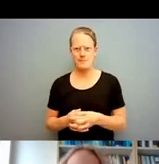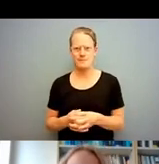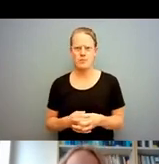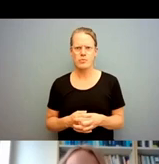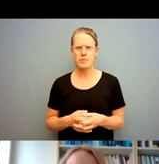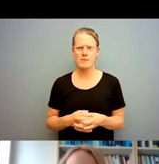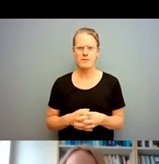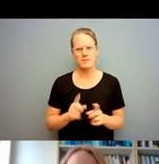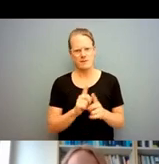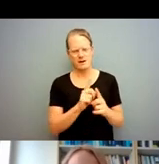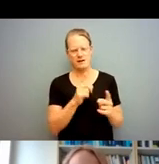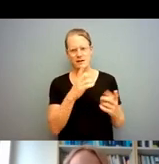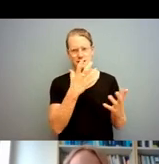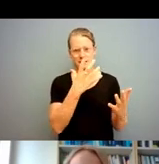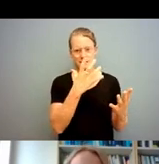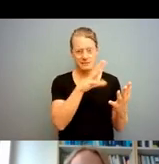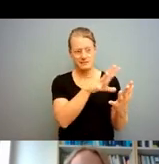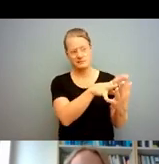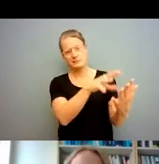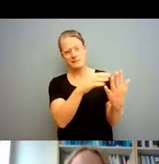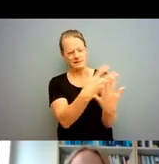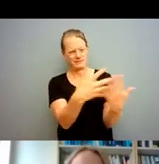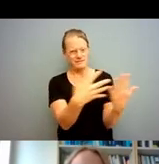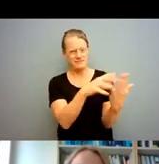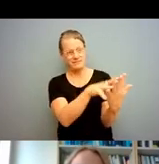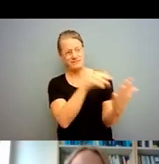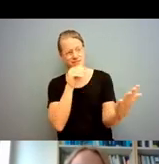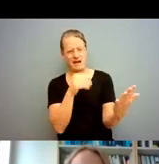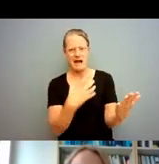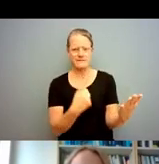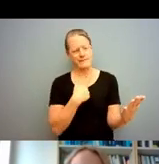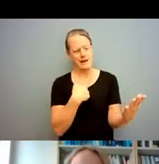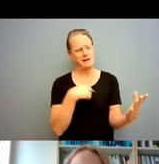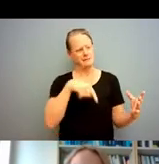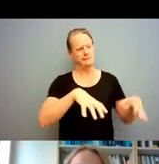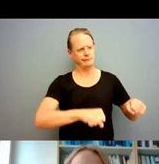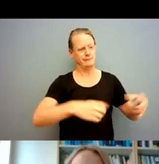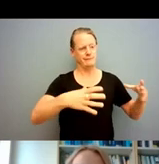Now, this is a very, this is an understanding that is no longer